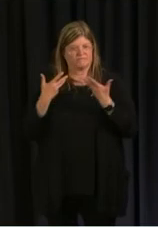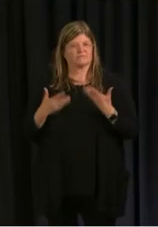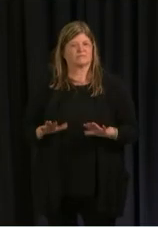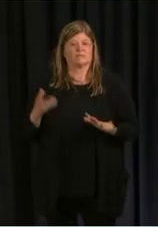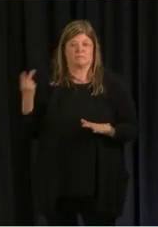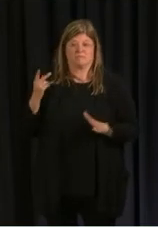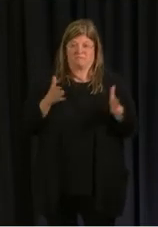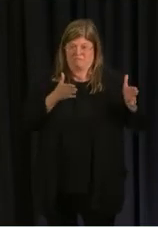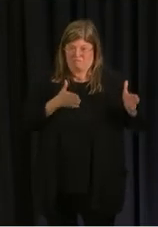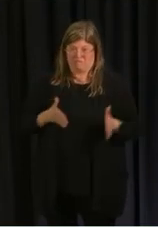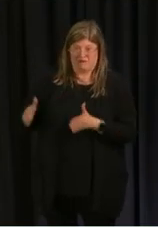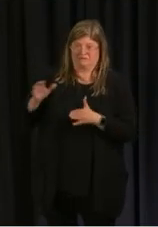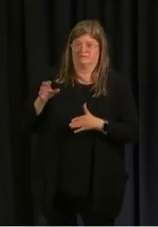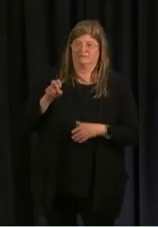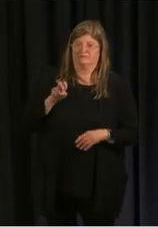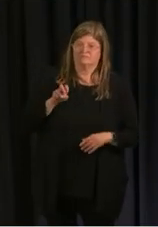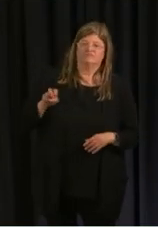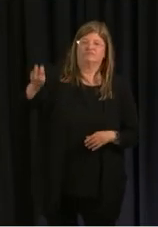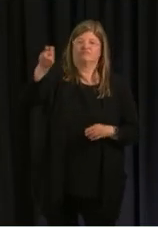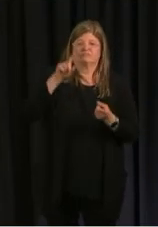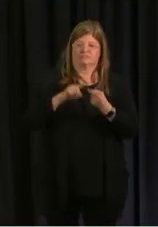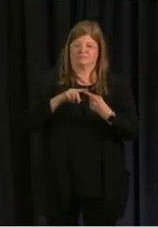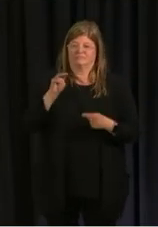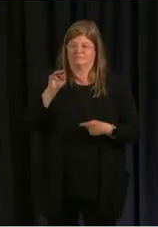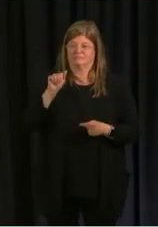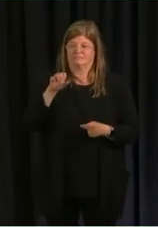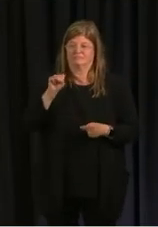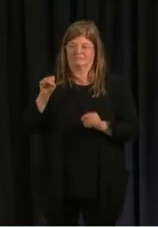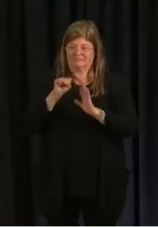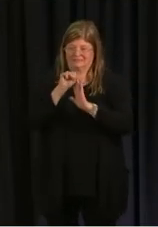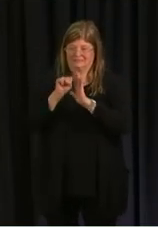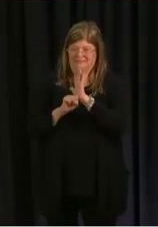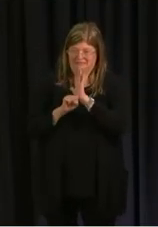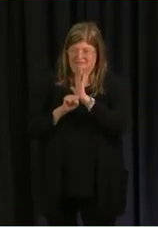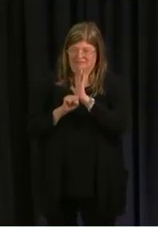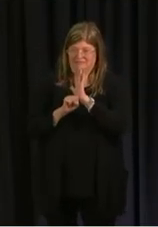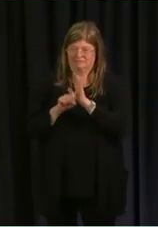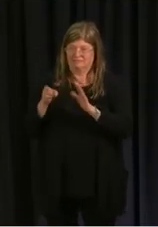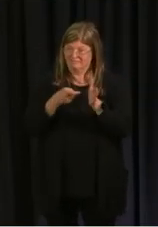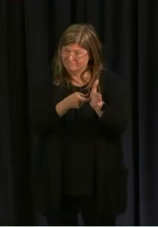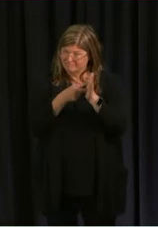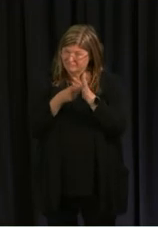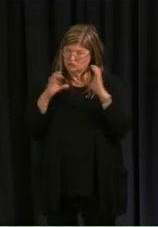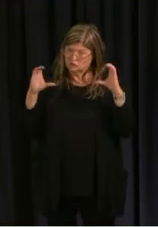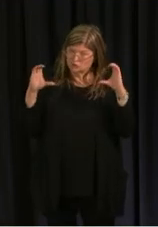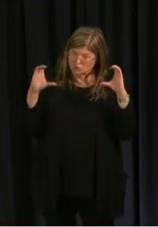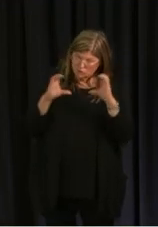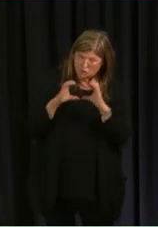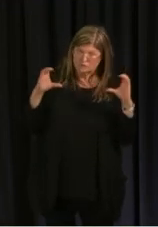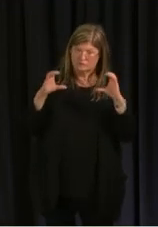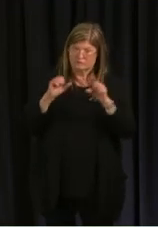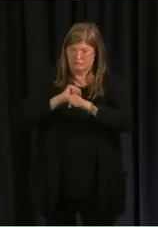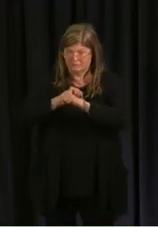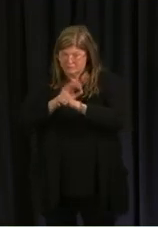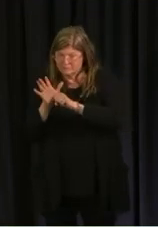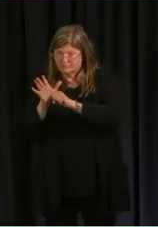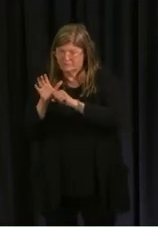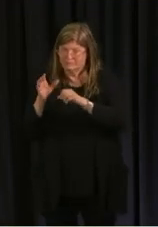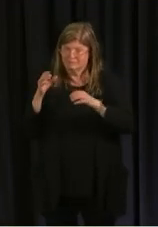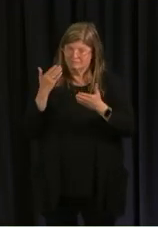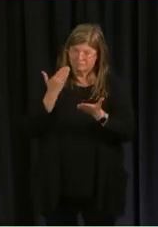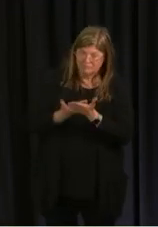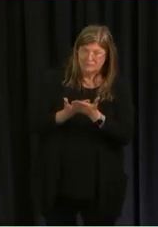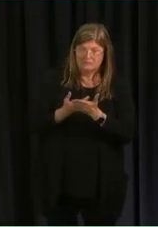3 weeks. Massachusetts has required a COVID test certificate if you're going to be there, or they quarantine you. I'm wondering